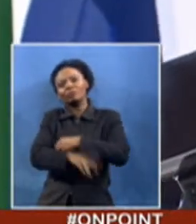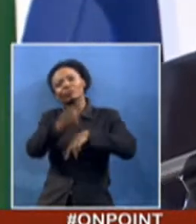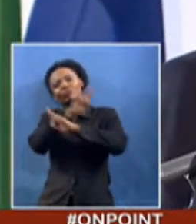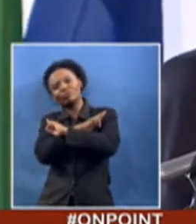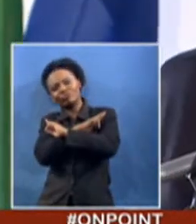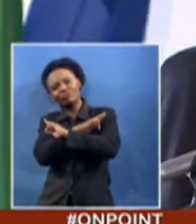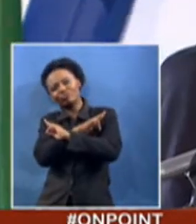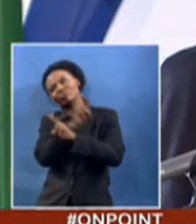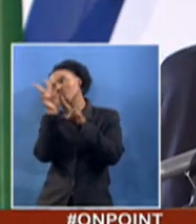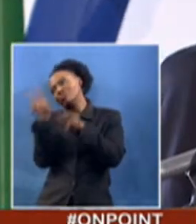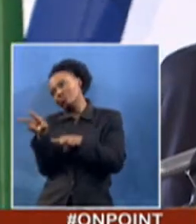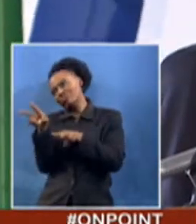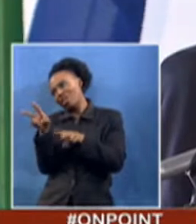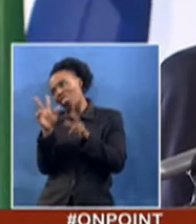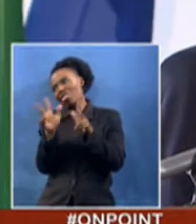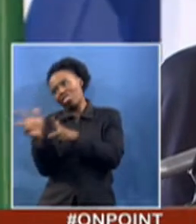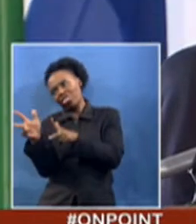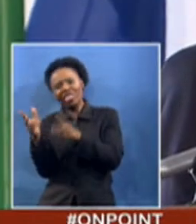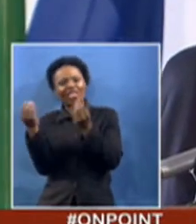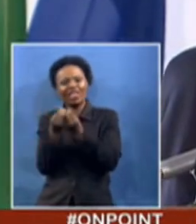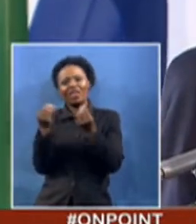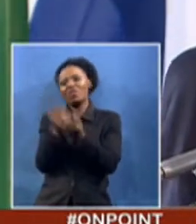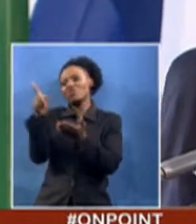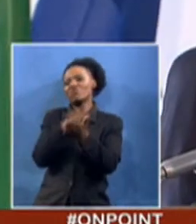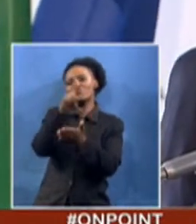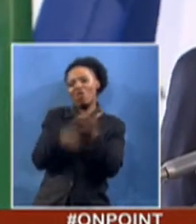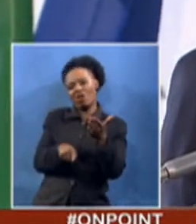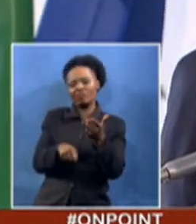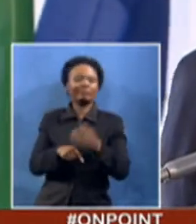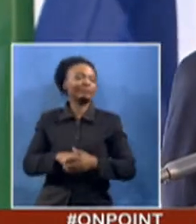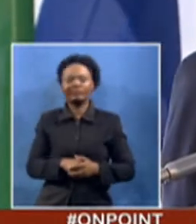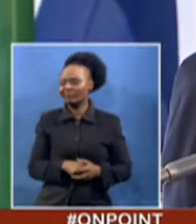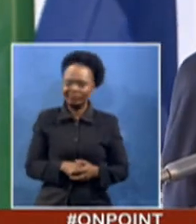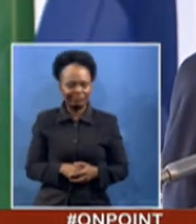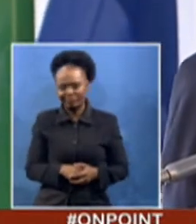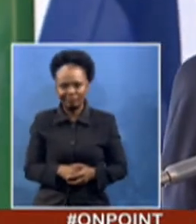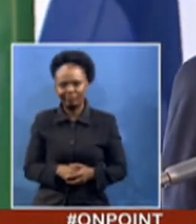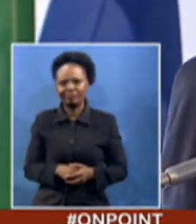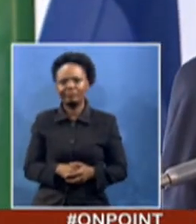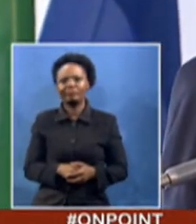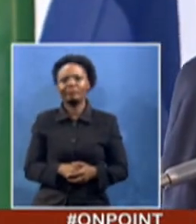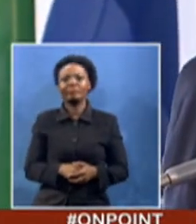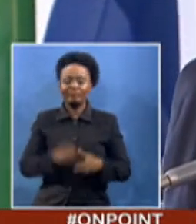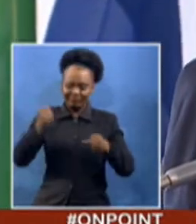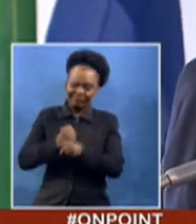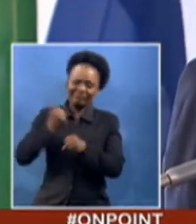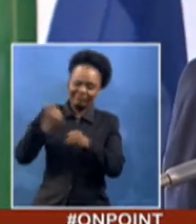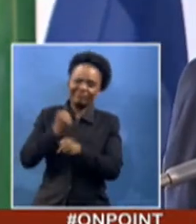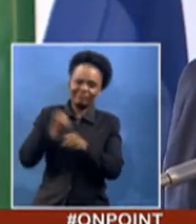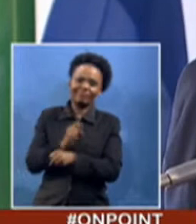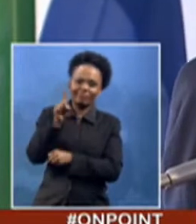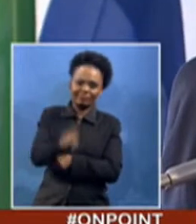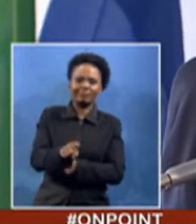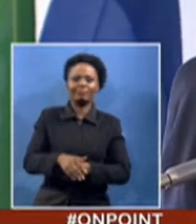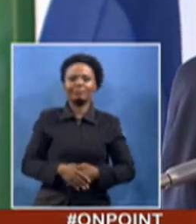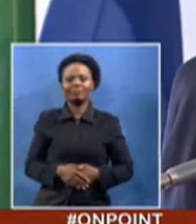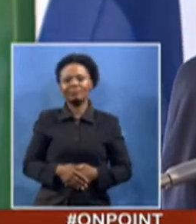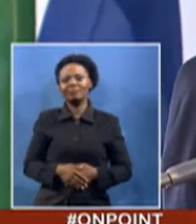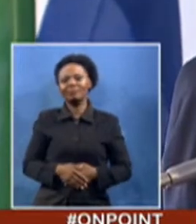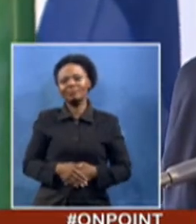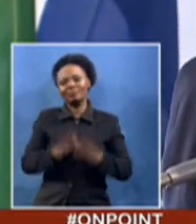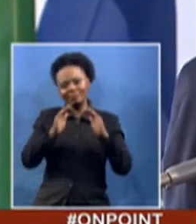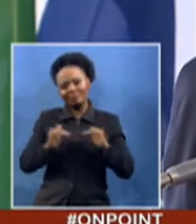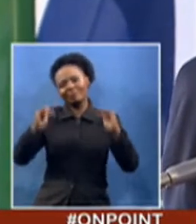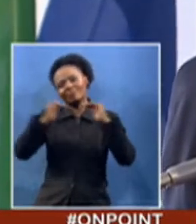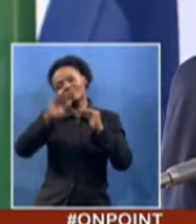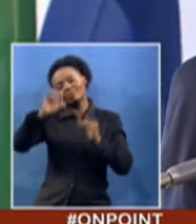wrong things are happening. There is, in this democratic society of South Africa, there is